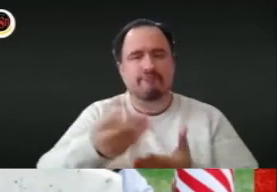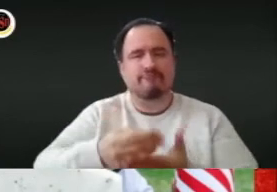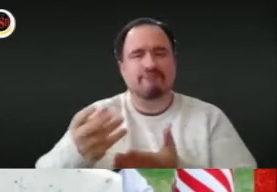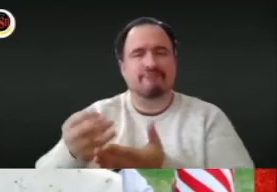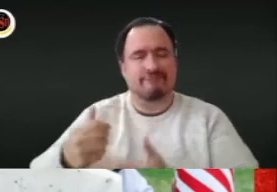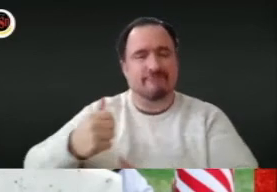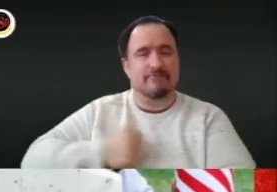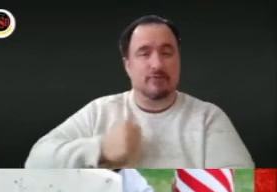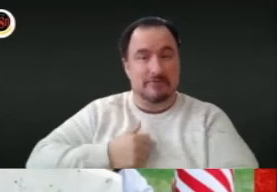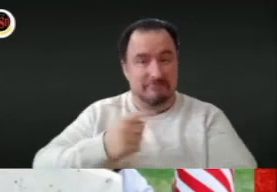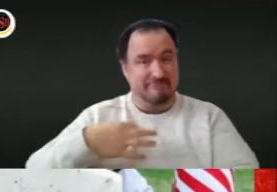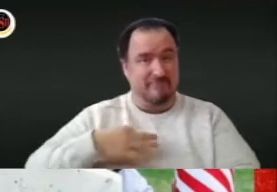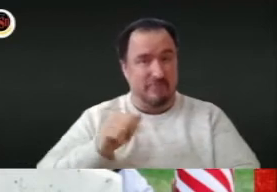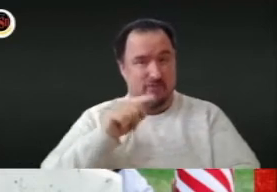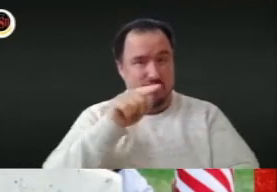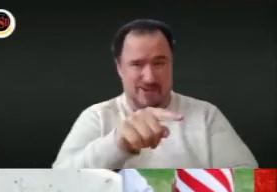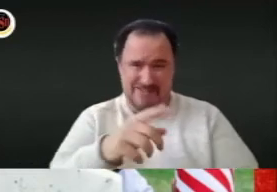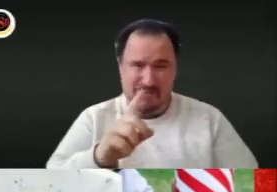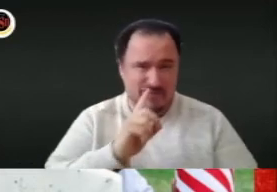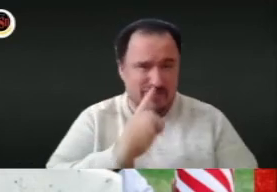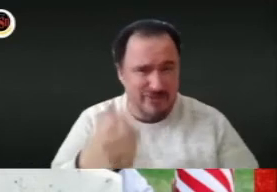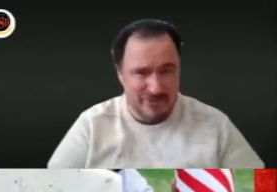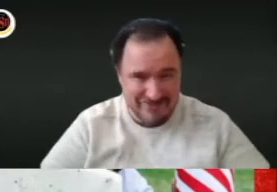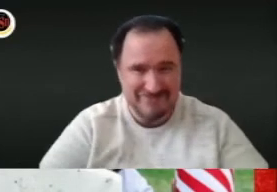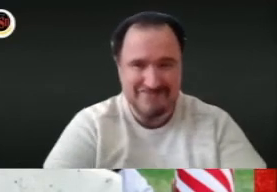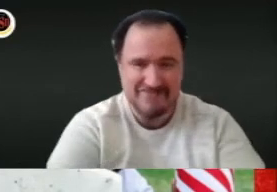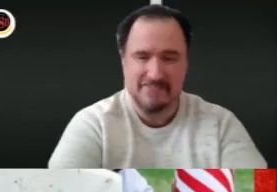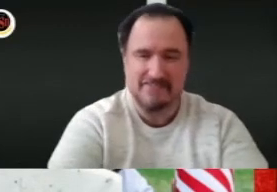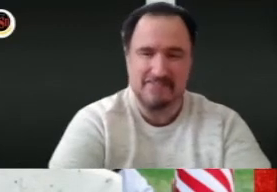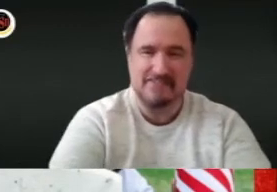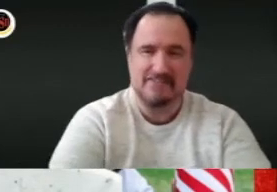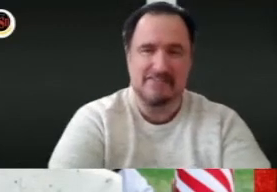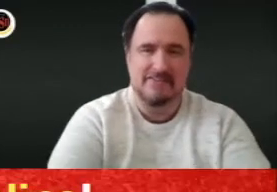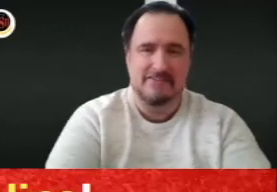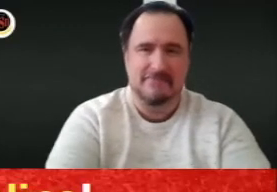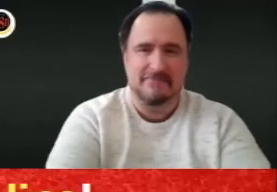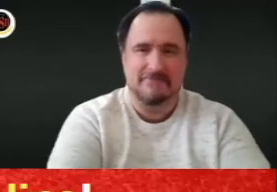service members. So really, you can help with that.